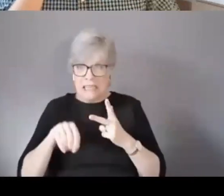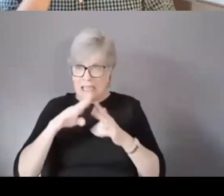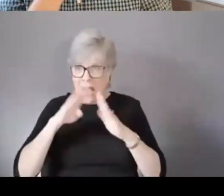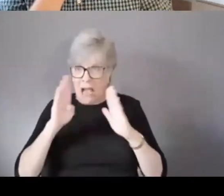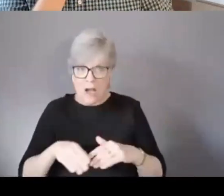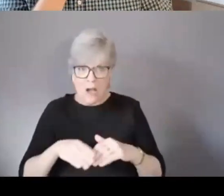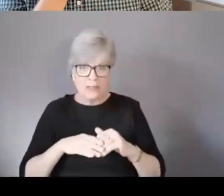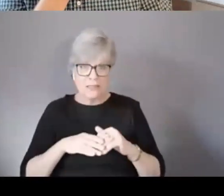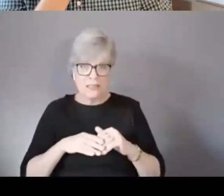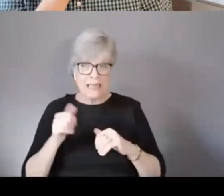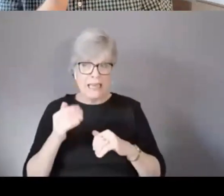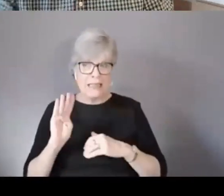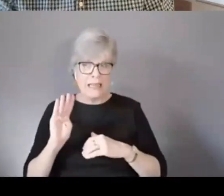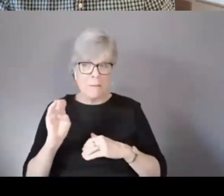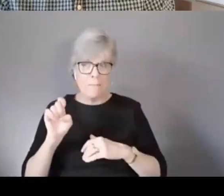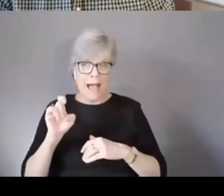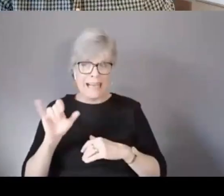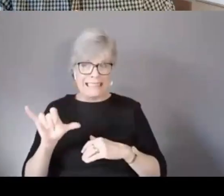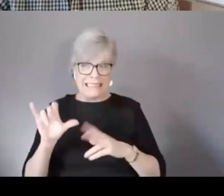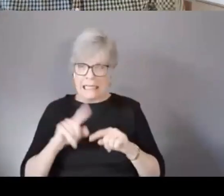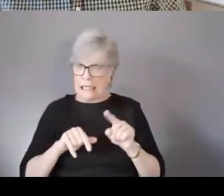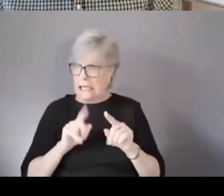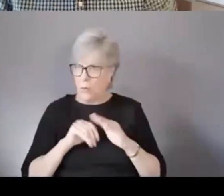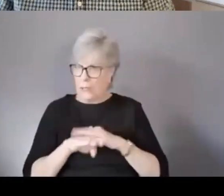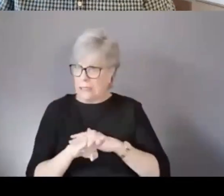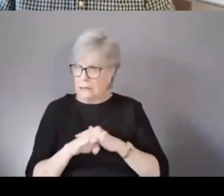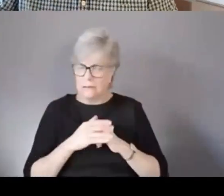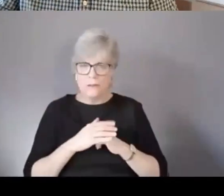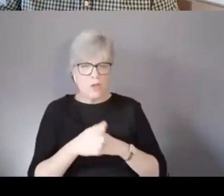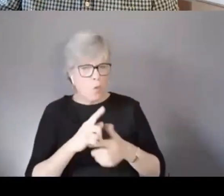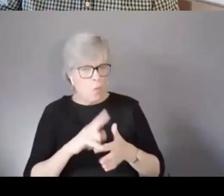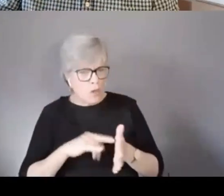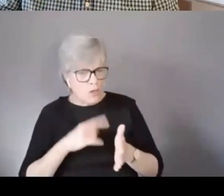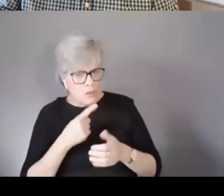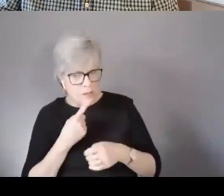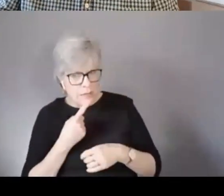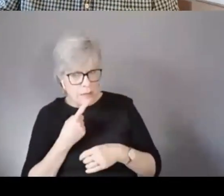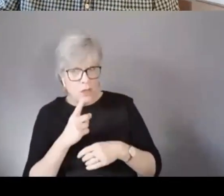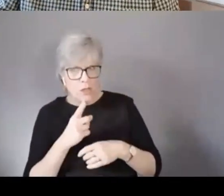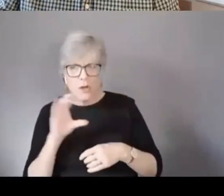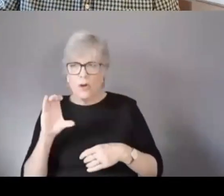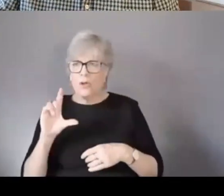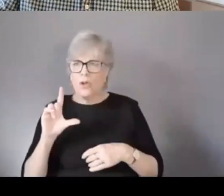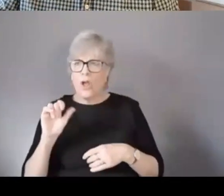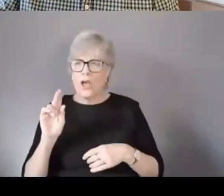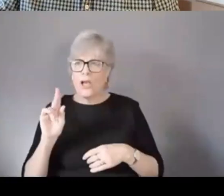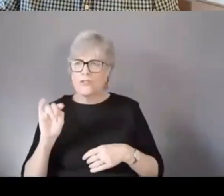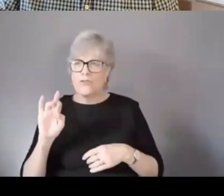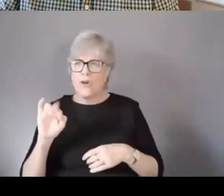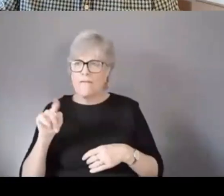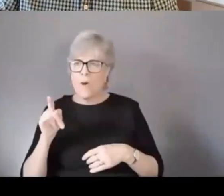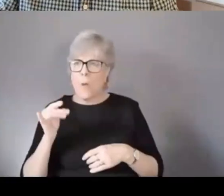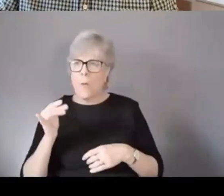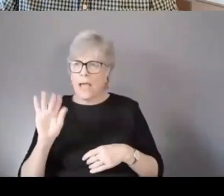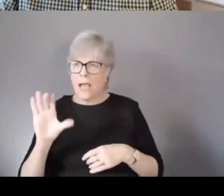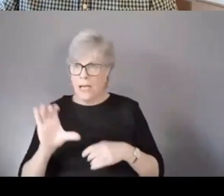house, anything boxes. No, what you're saying is you're claustrophobic. Yes,